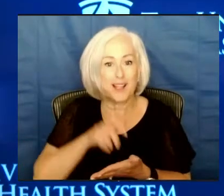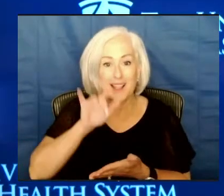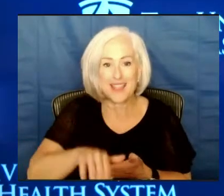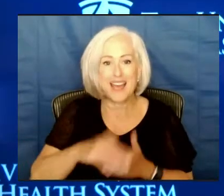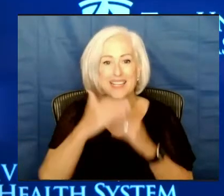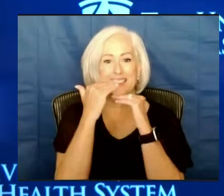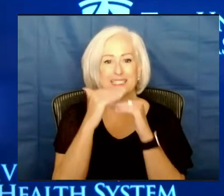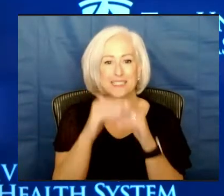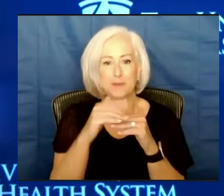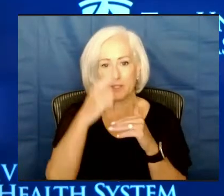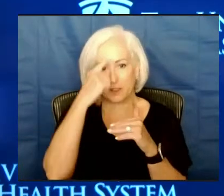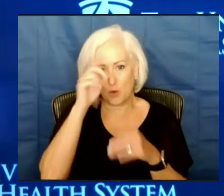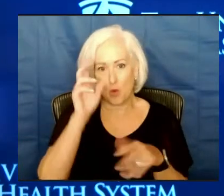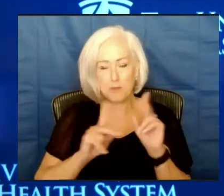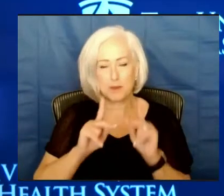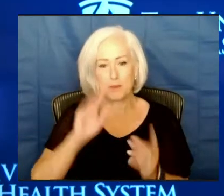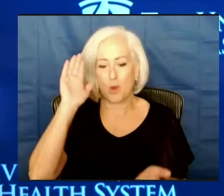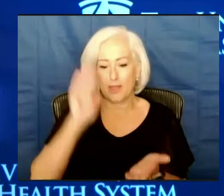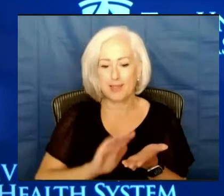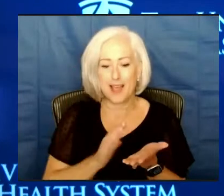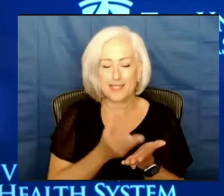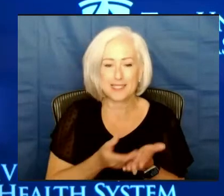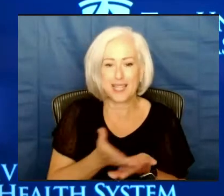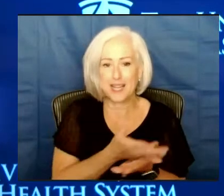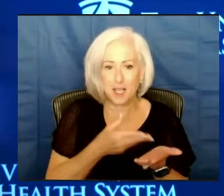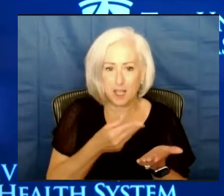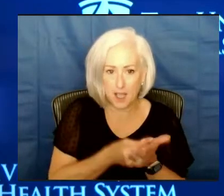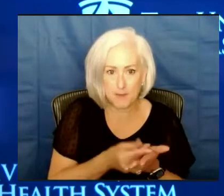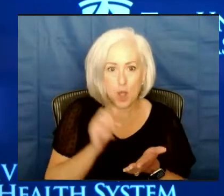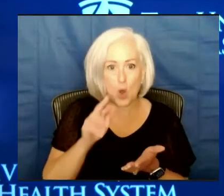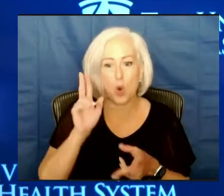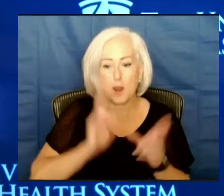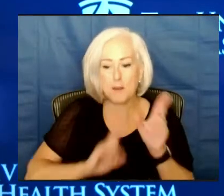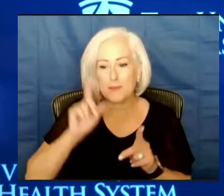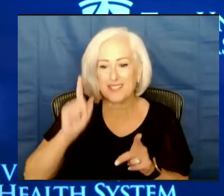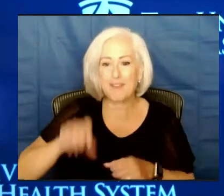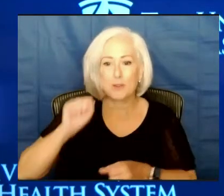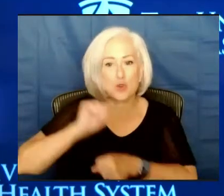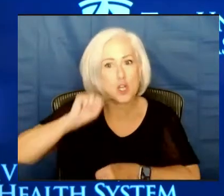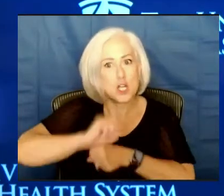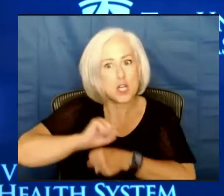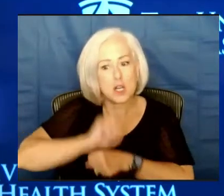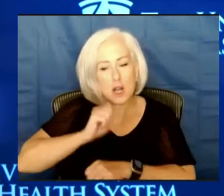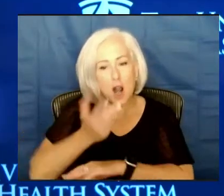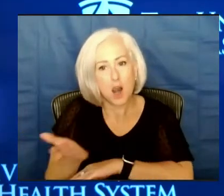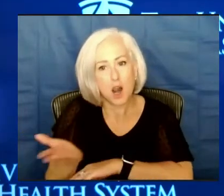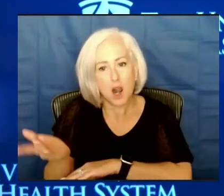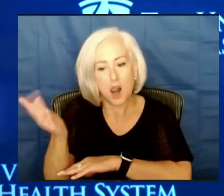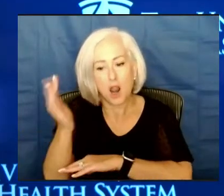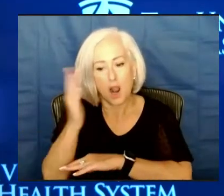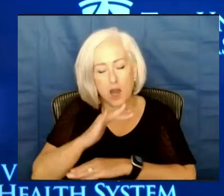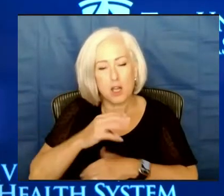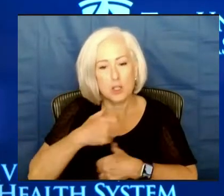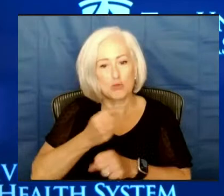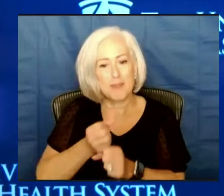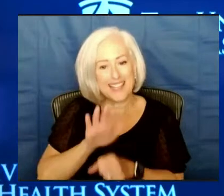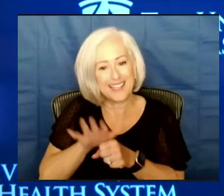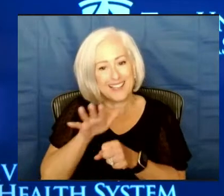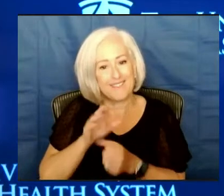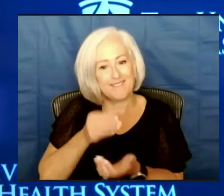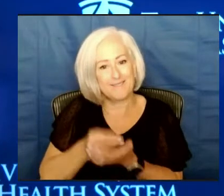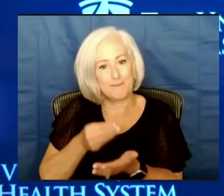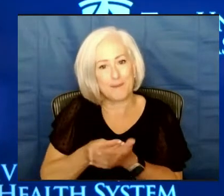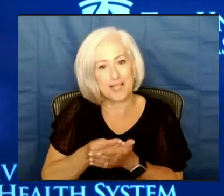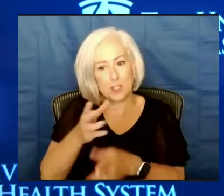as much income, or in people who have to work all the time to make income. And the American healthcare system is just